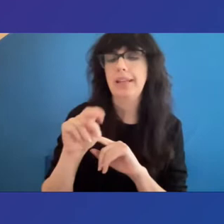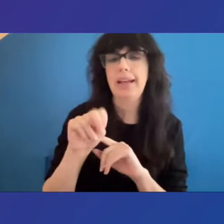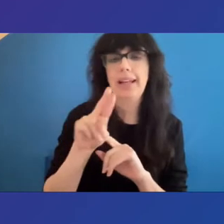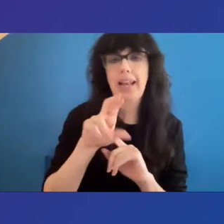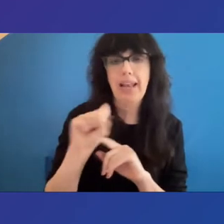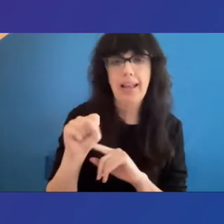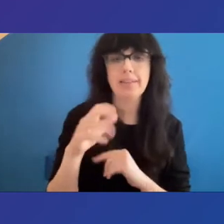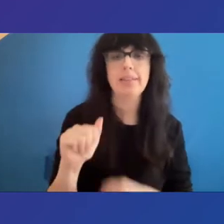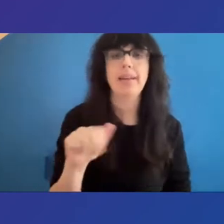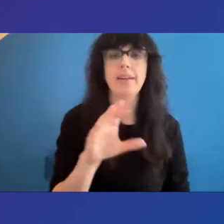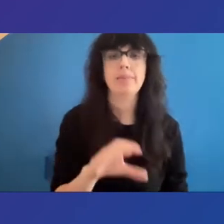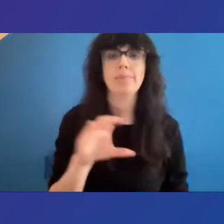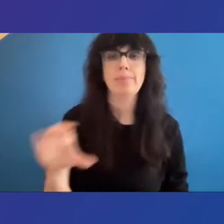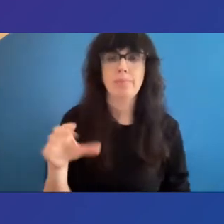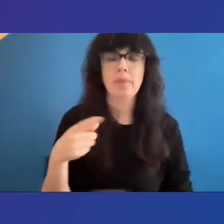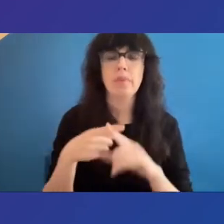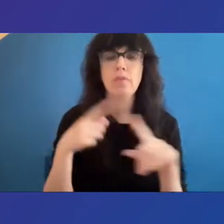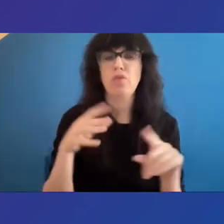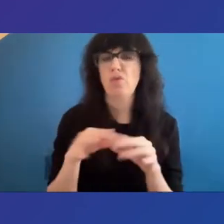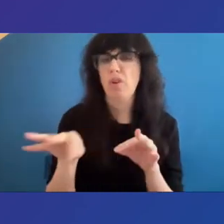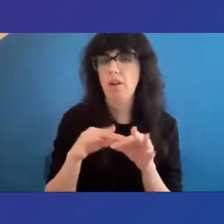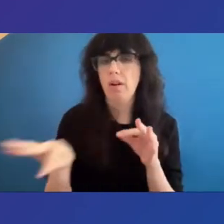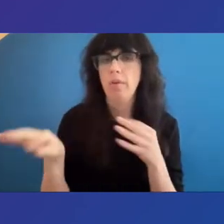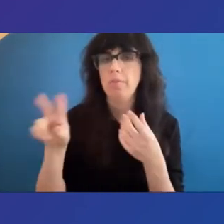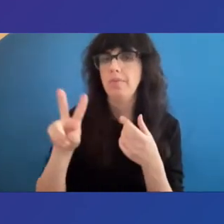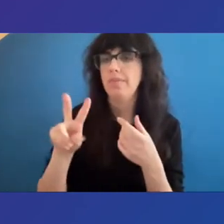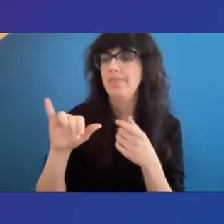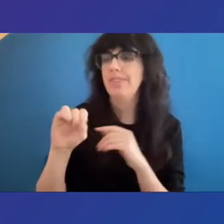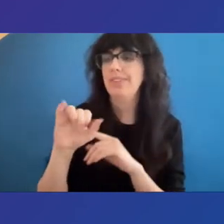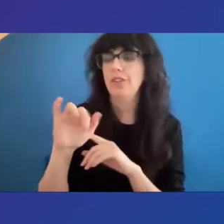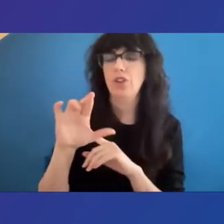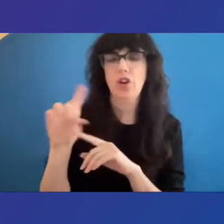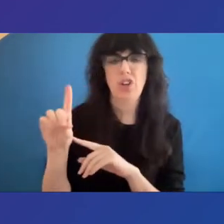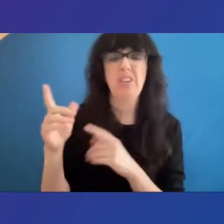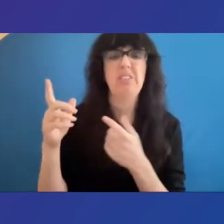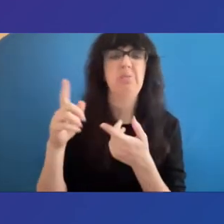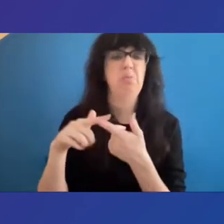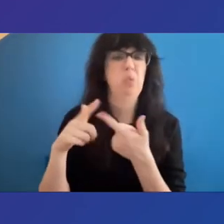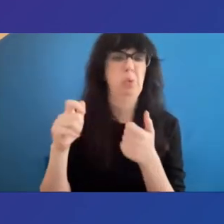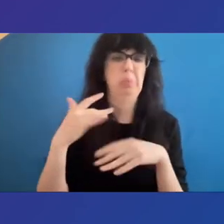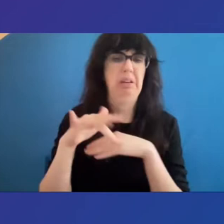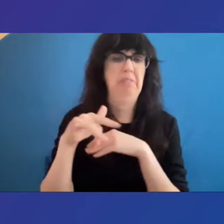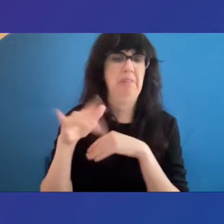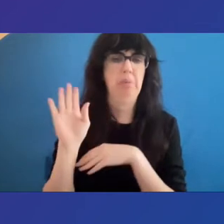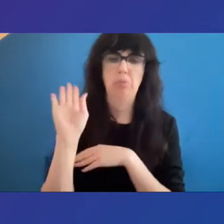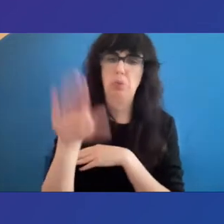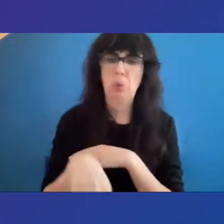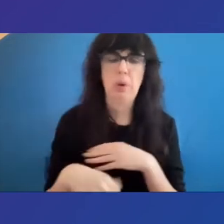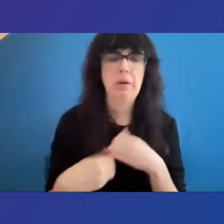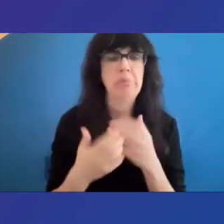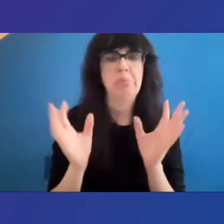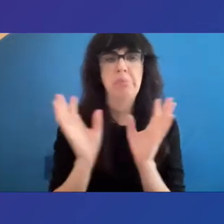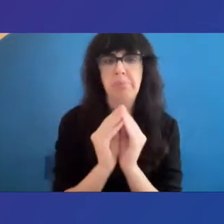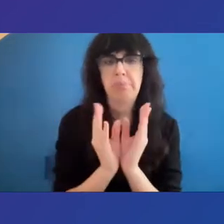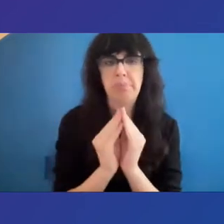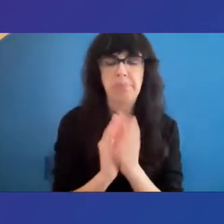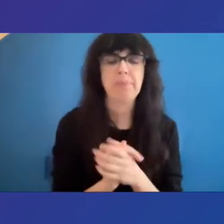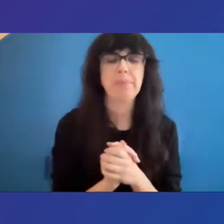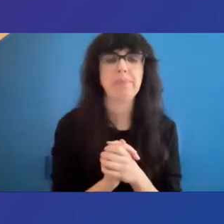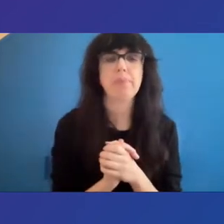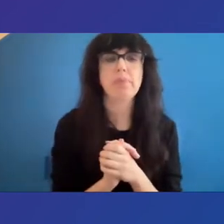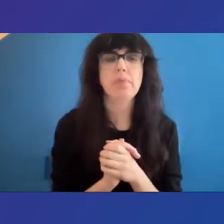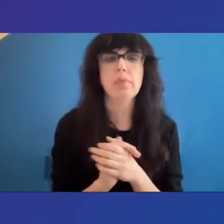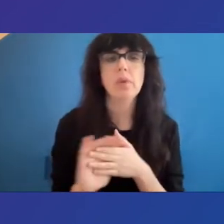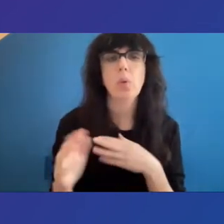captioning services provided by the Viscardi Center will be available throughout the session. A stream to